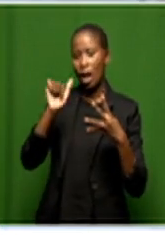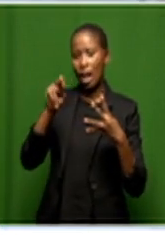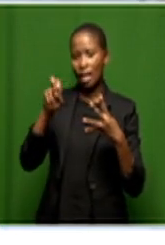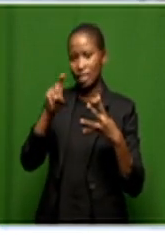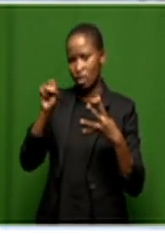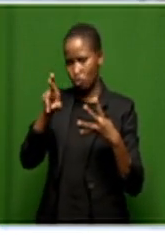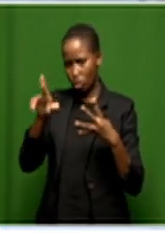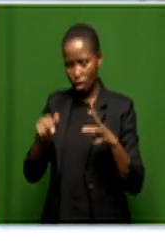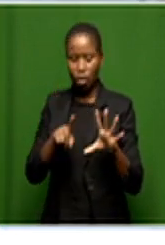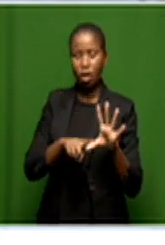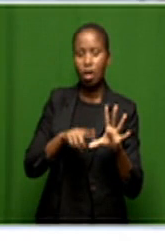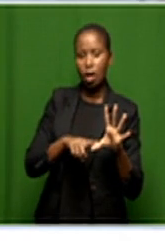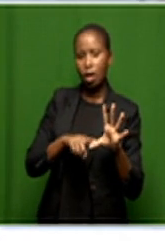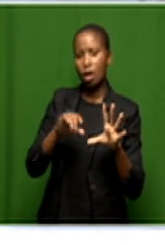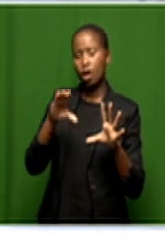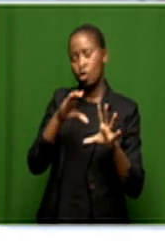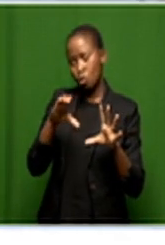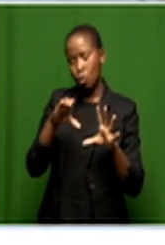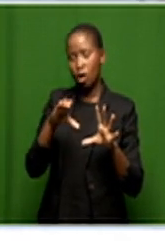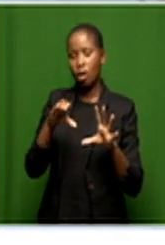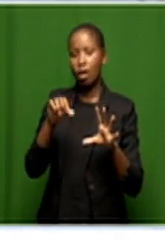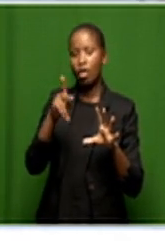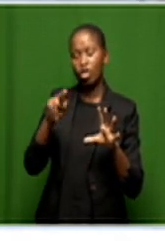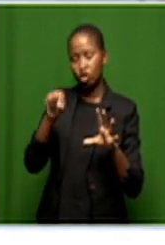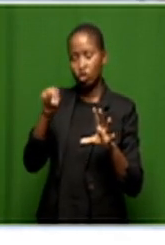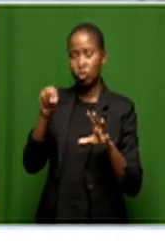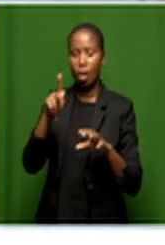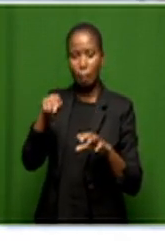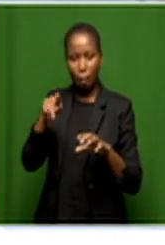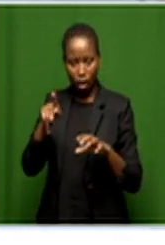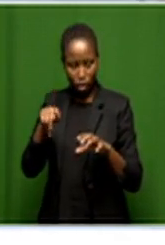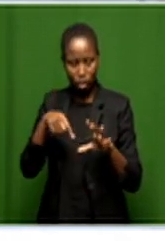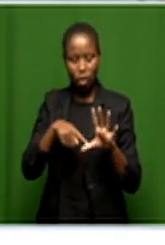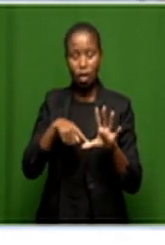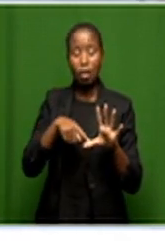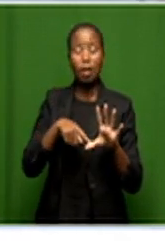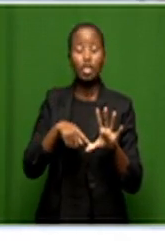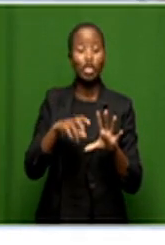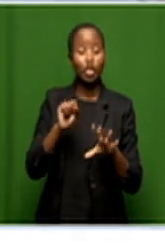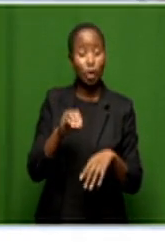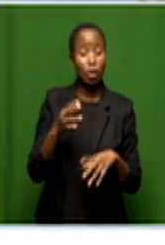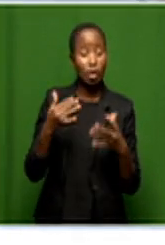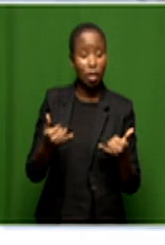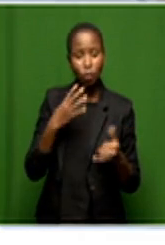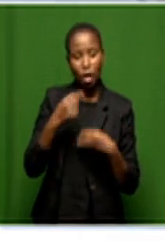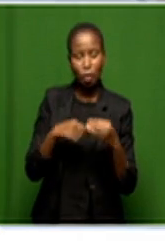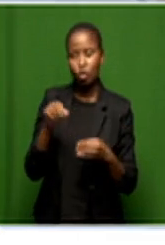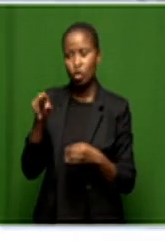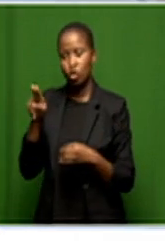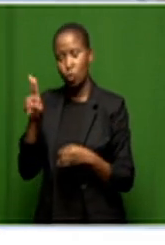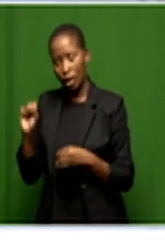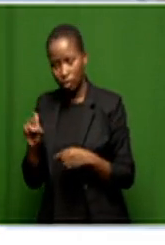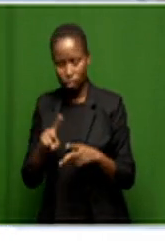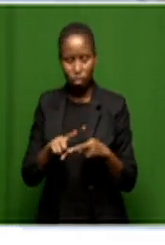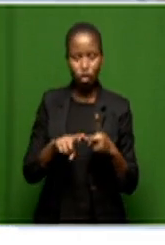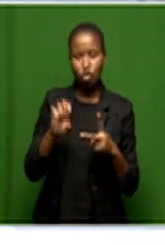and the Kruger National Park one. Now, what it is, though, is to understand that our key source markets, and I'm talking about the US, I'm talking about